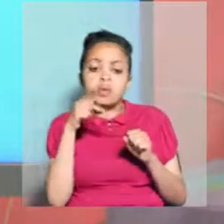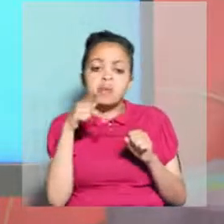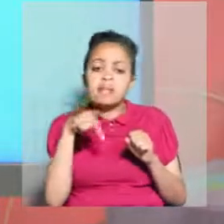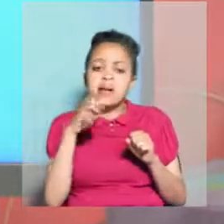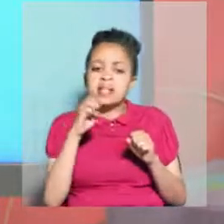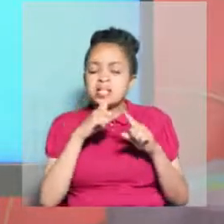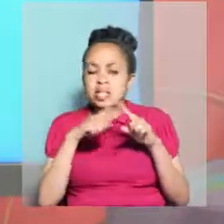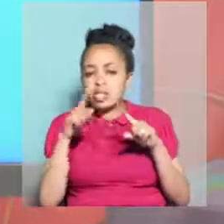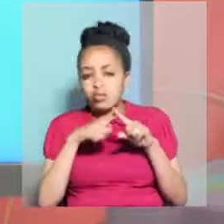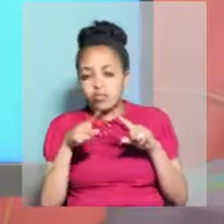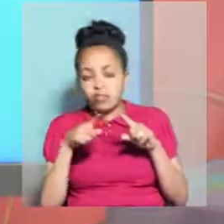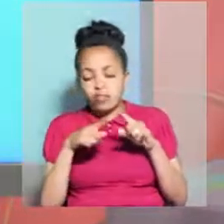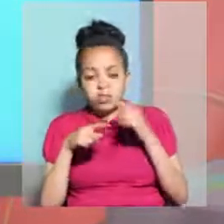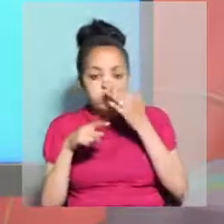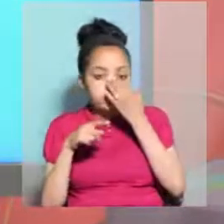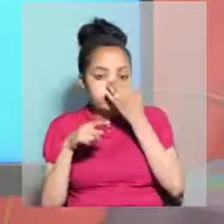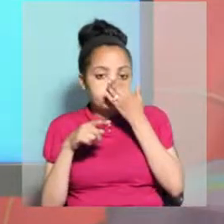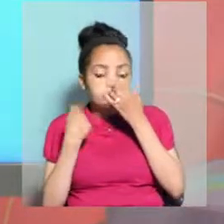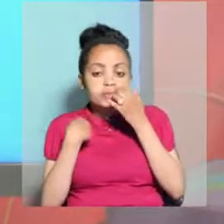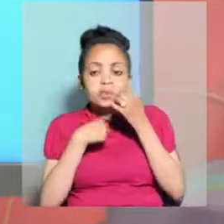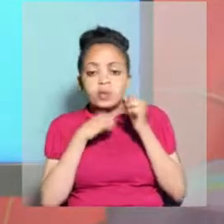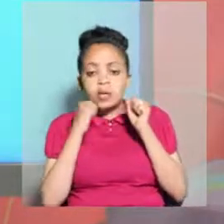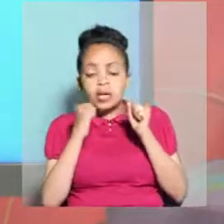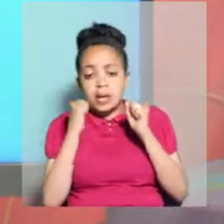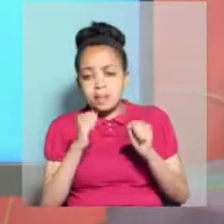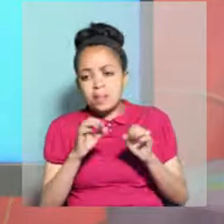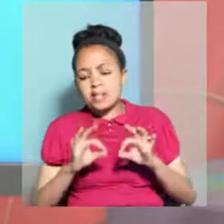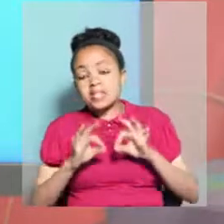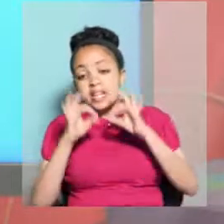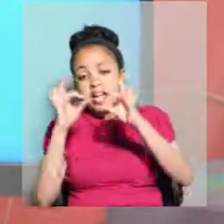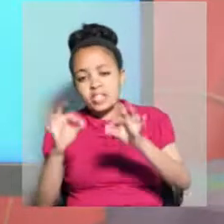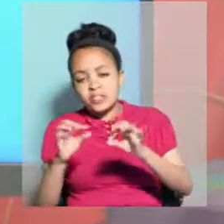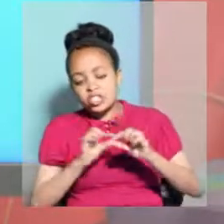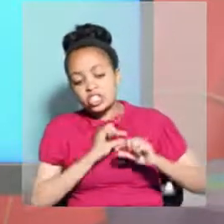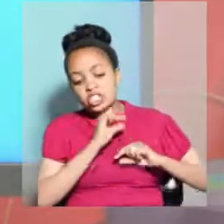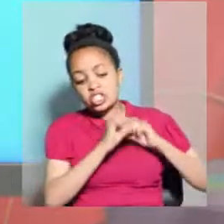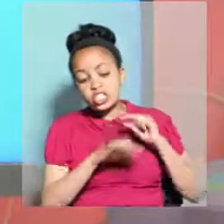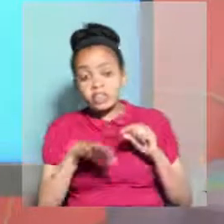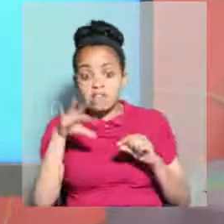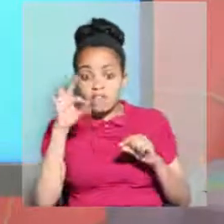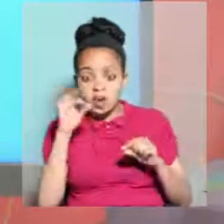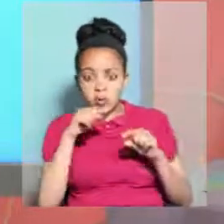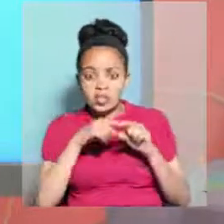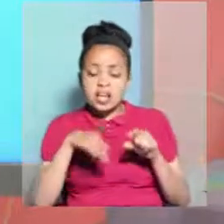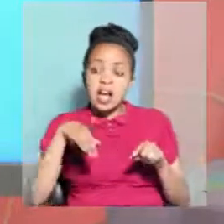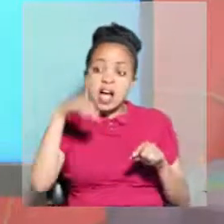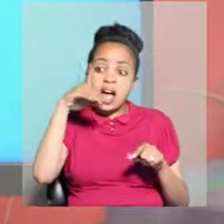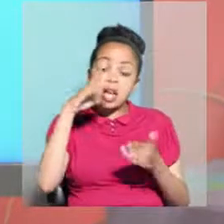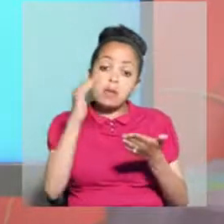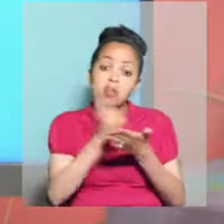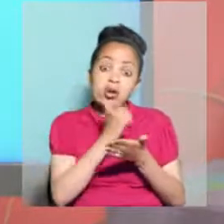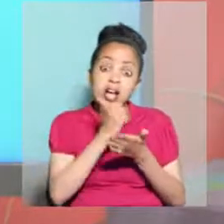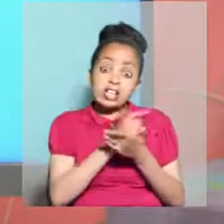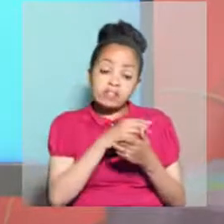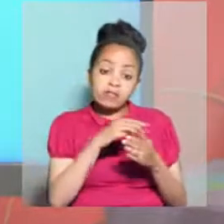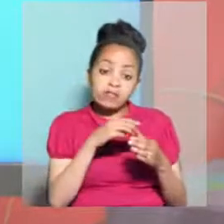pests. So, we can capable to transfer a gene that is found in highly productive